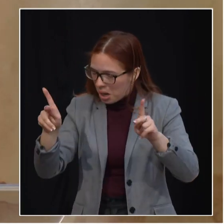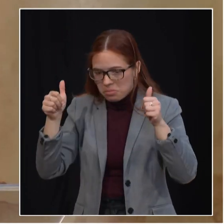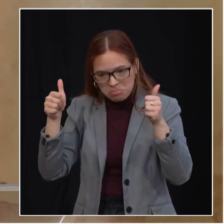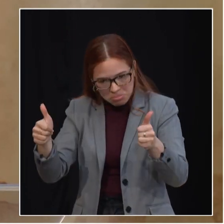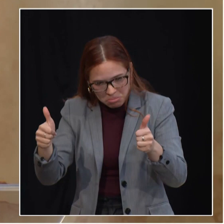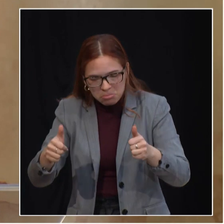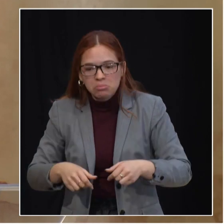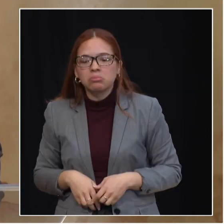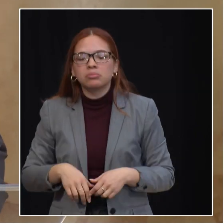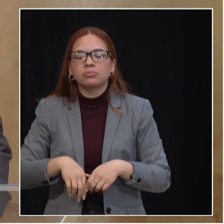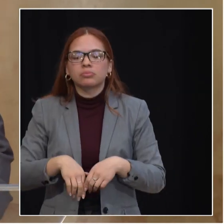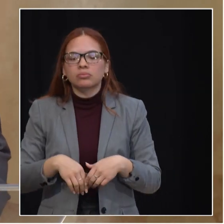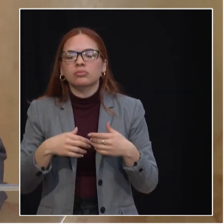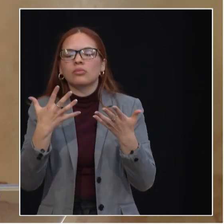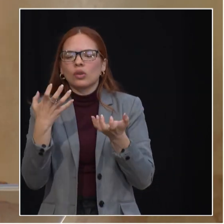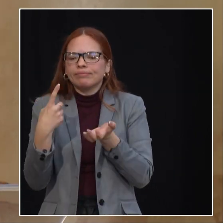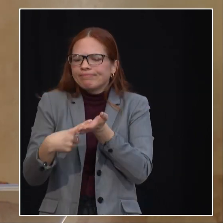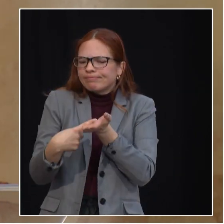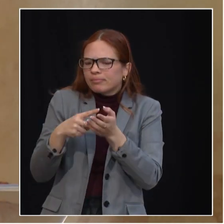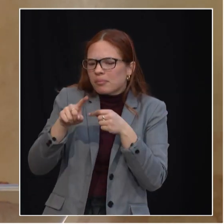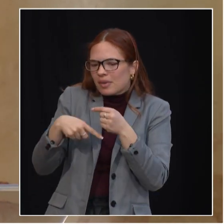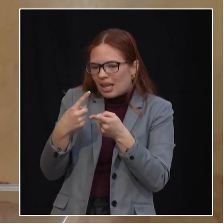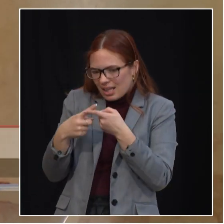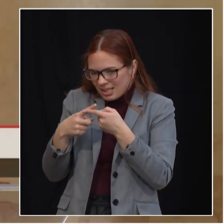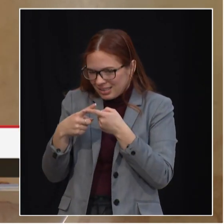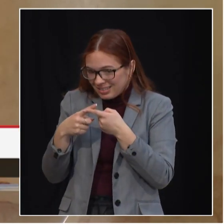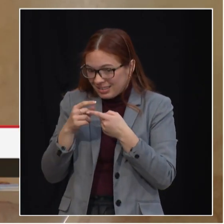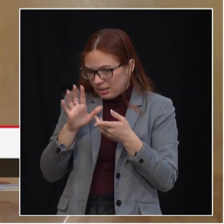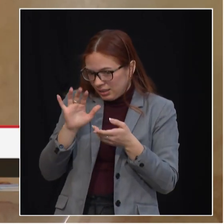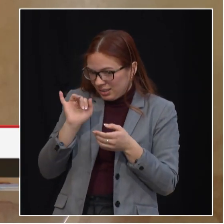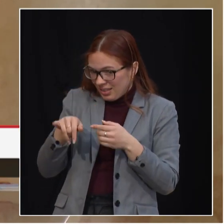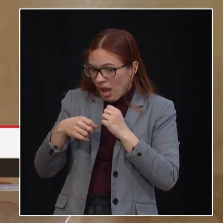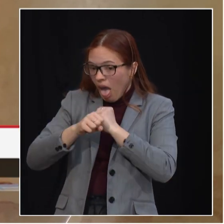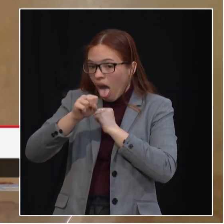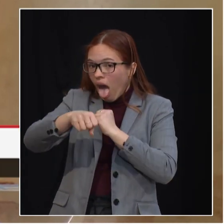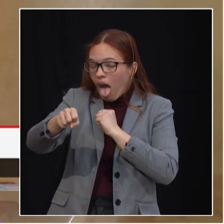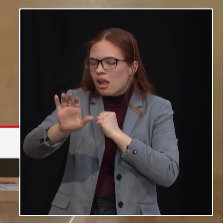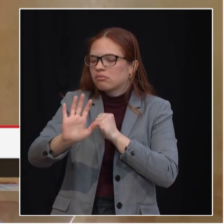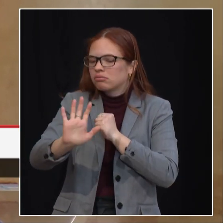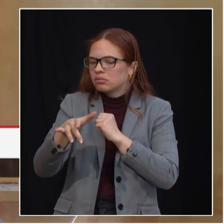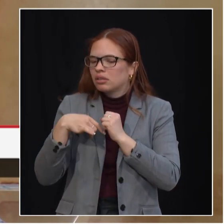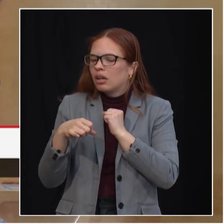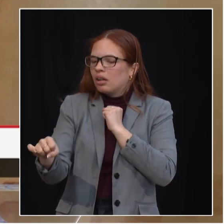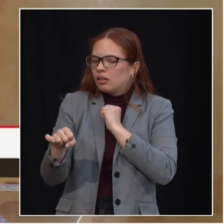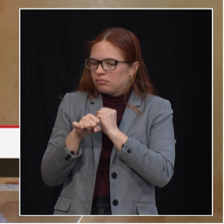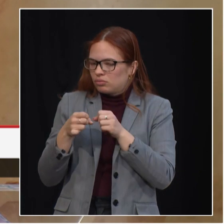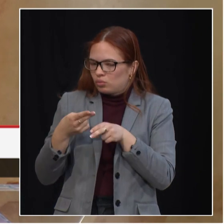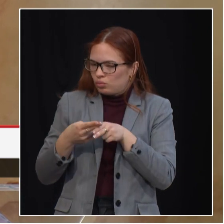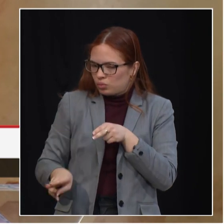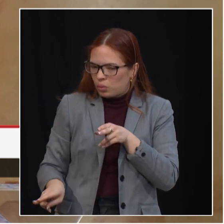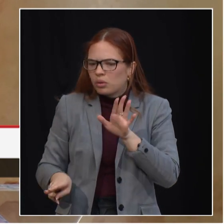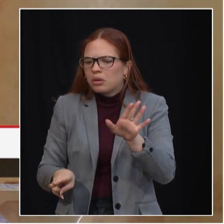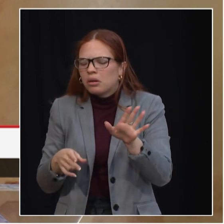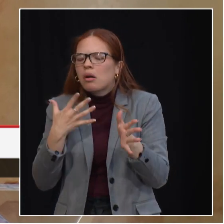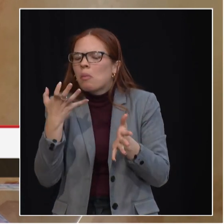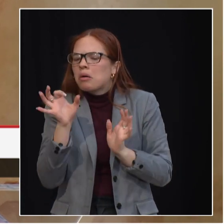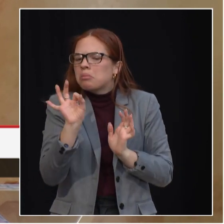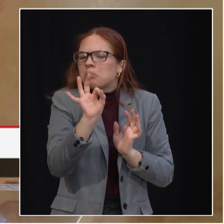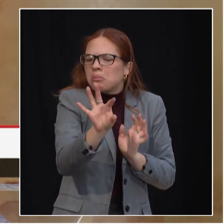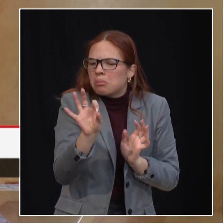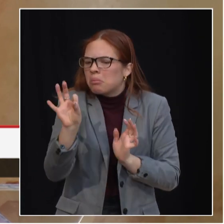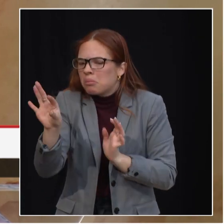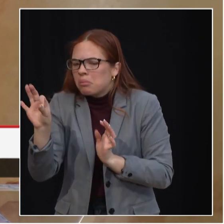talk about deals today, and so I'm not going to be up here for a long time. But there's some things that need to be noted, and you know, April started with say her name. I'm going to say